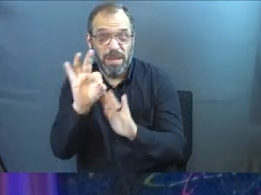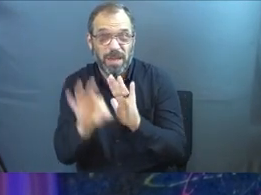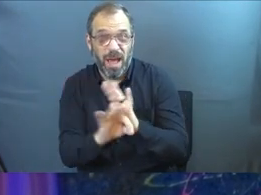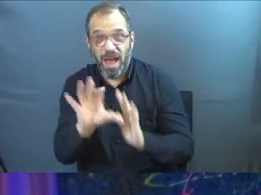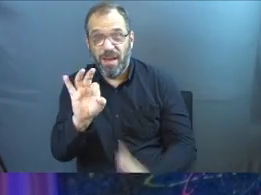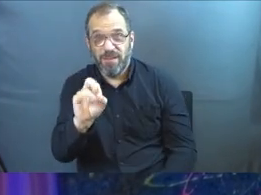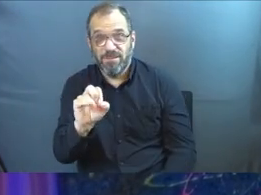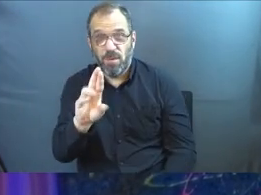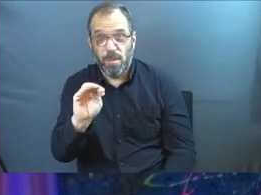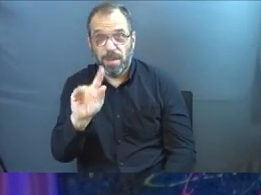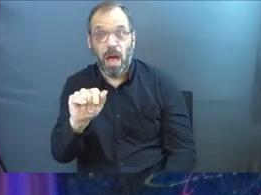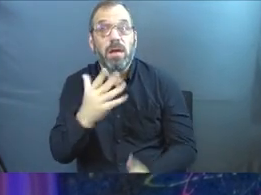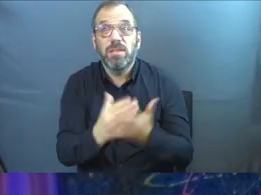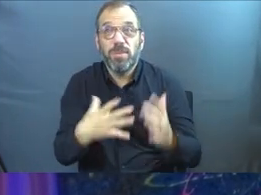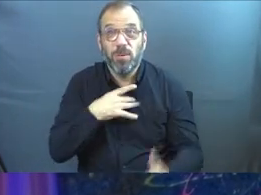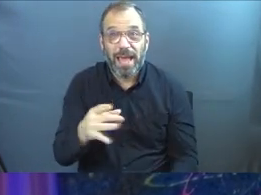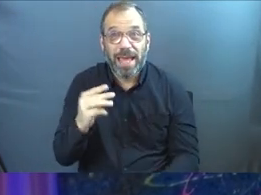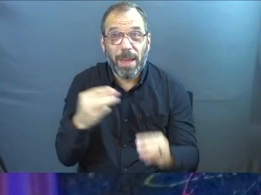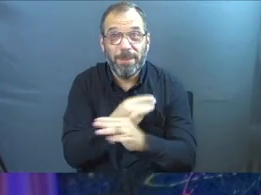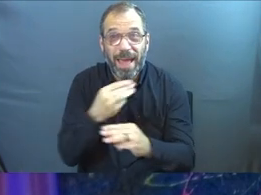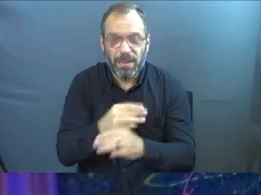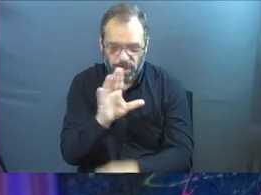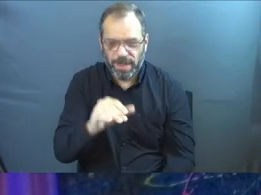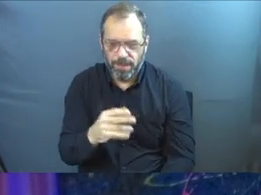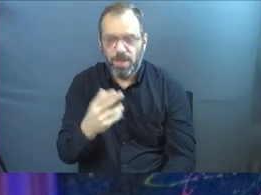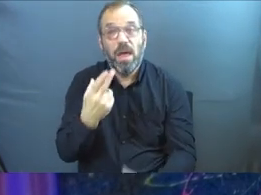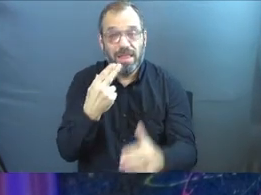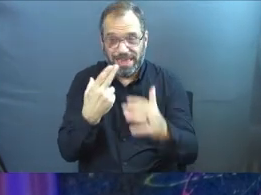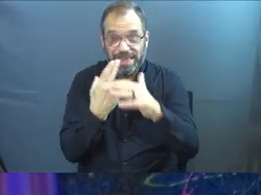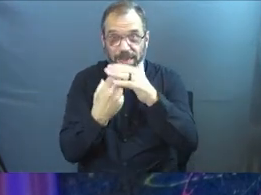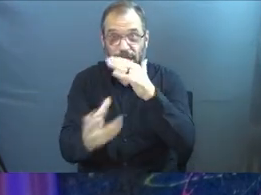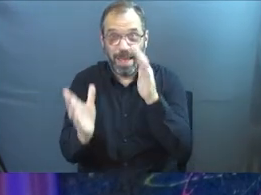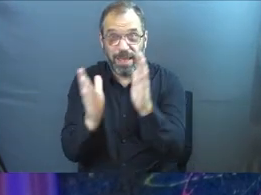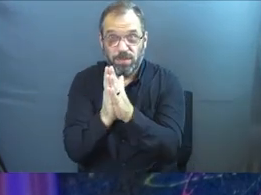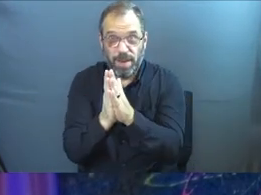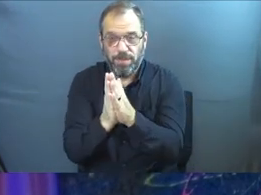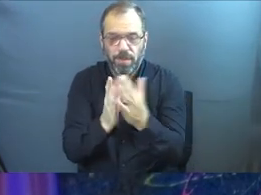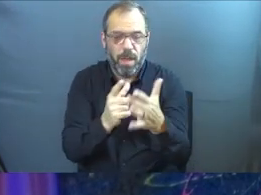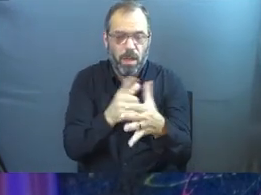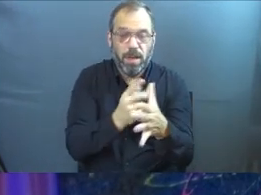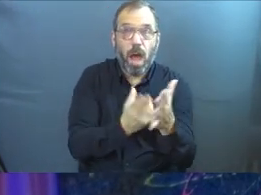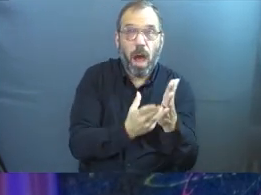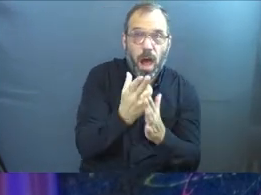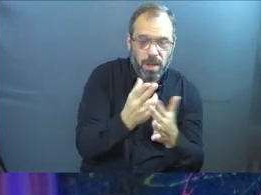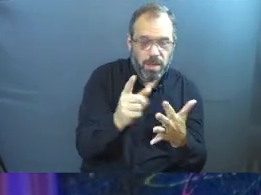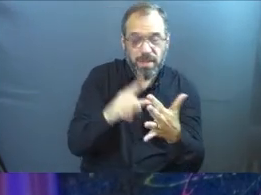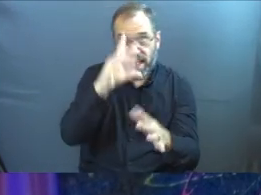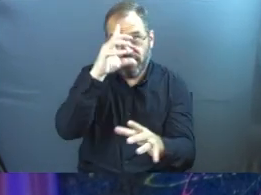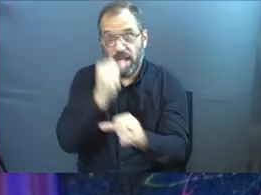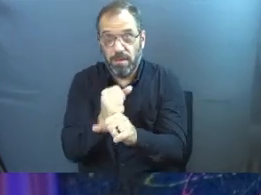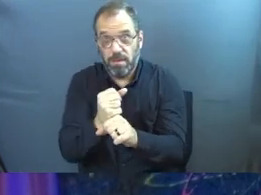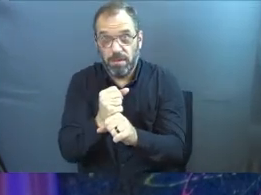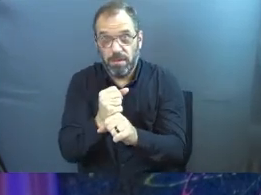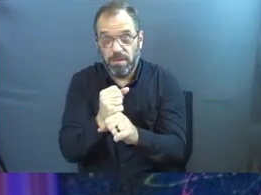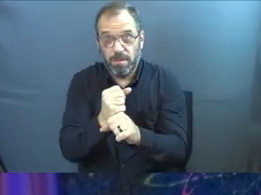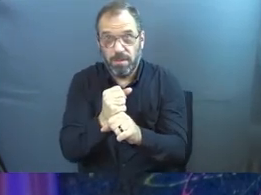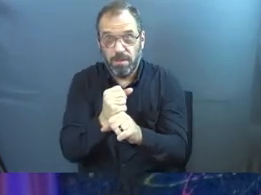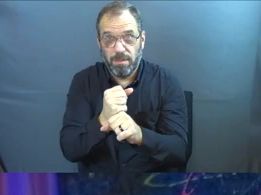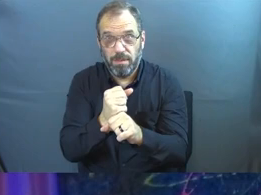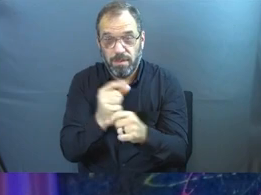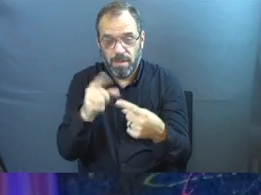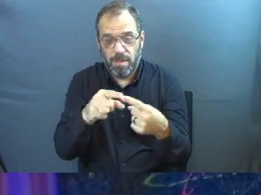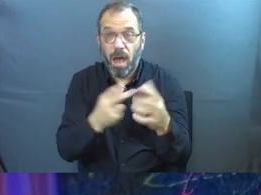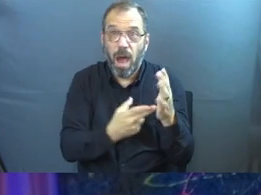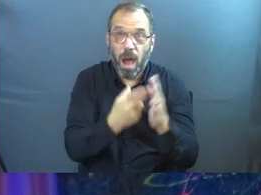Habakkuk prayer, and some of you like math, right? So the Habakkuk prayer, it's honesty and it's faith. That's